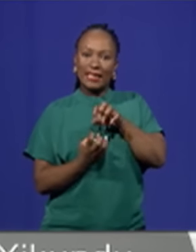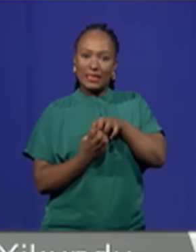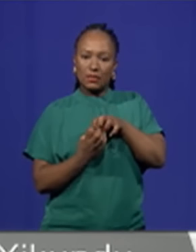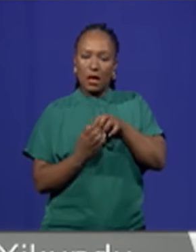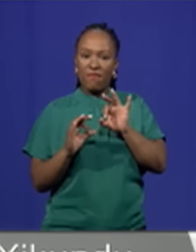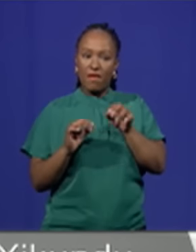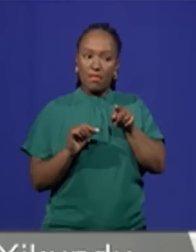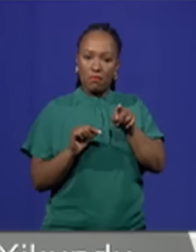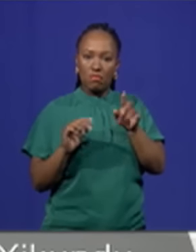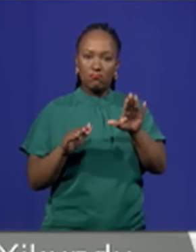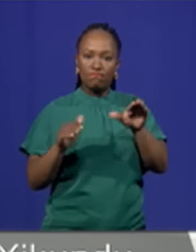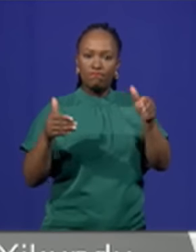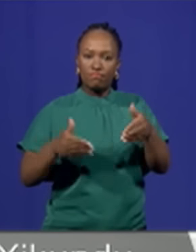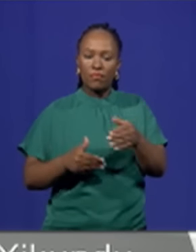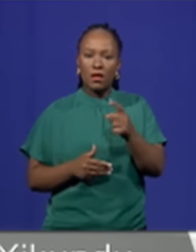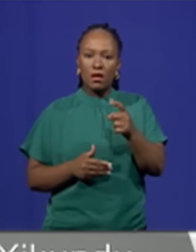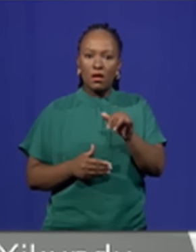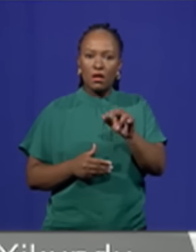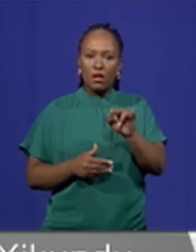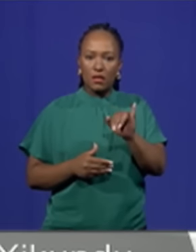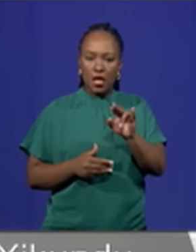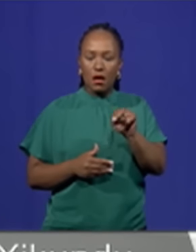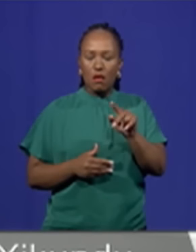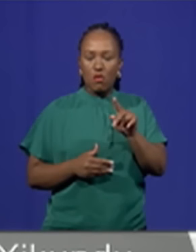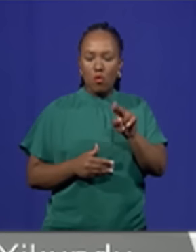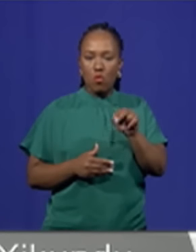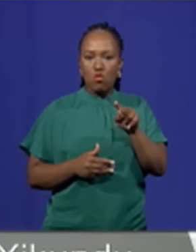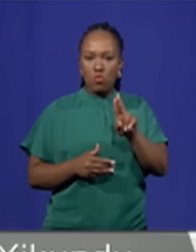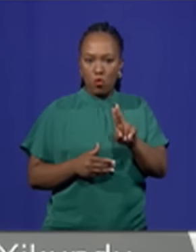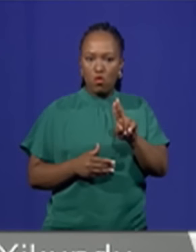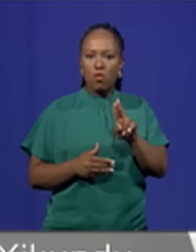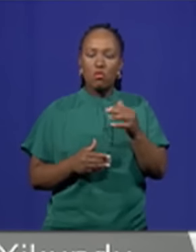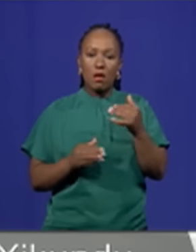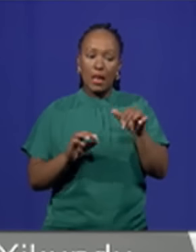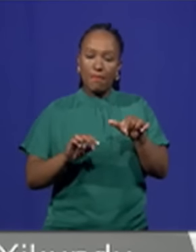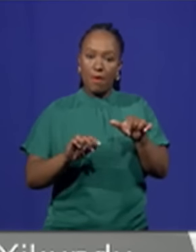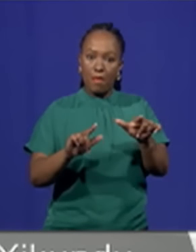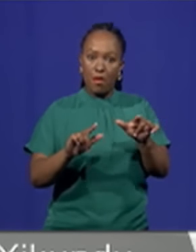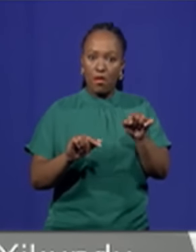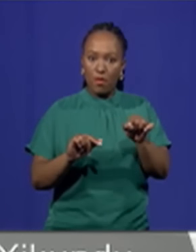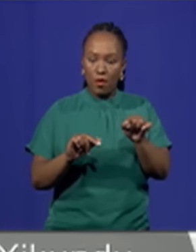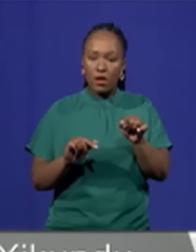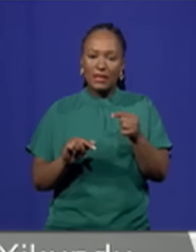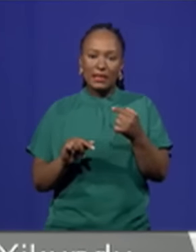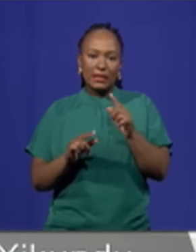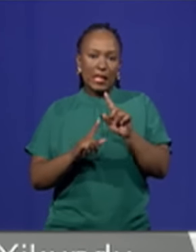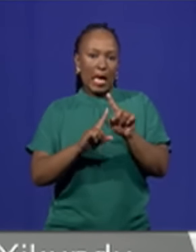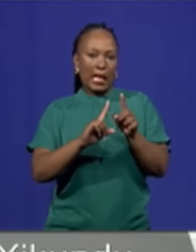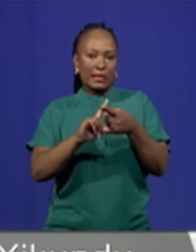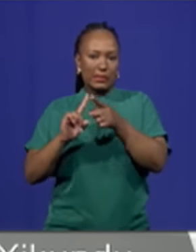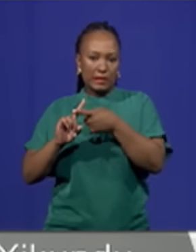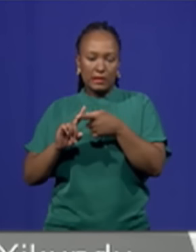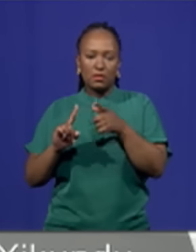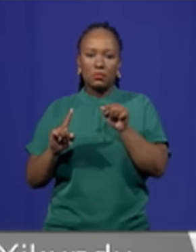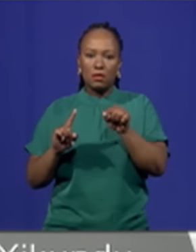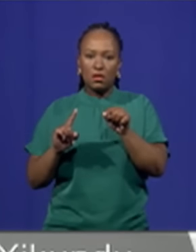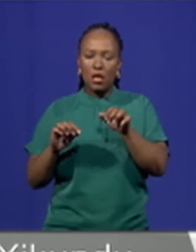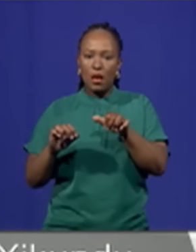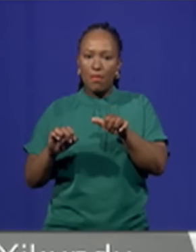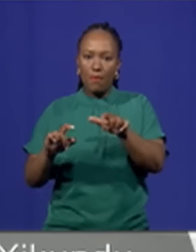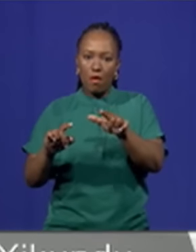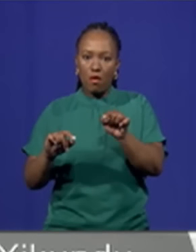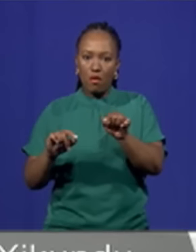kwa Xikundu kwa ntlenyana ga Molamulele kwa Limpopo. Monongwaga dikotsi tsa dintsho tsa dikotsi tsa tsela ka kwa tselafefong eo